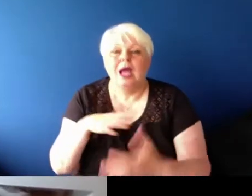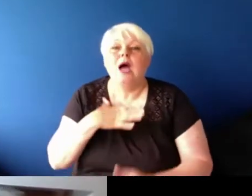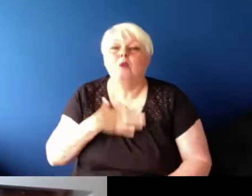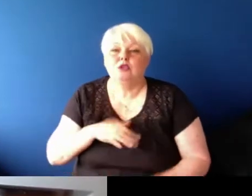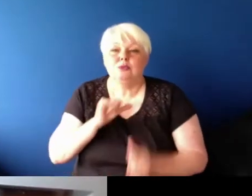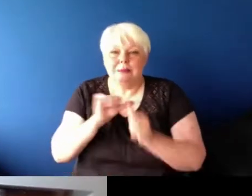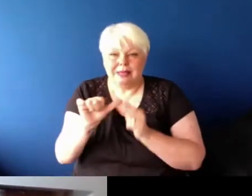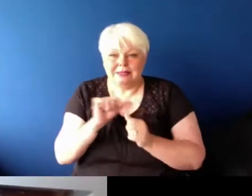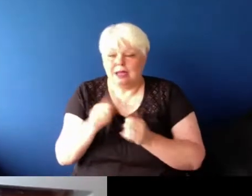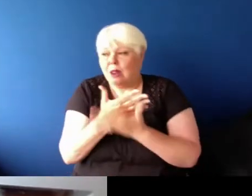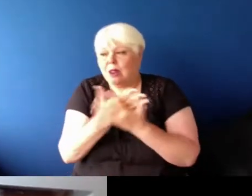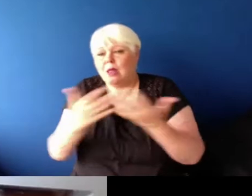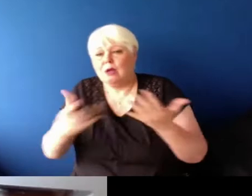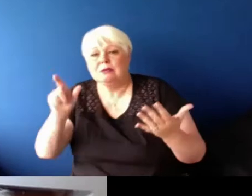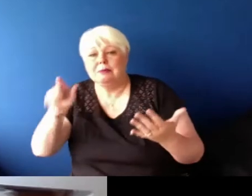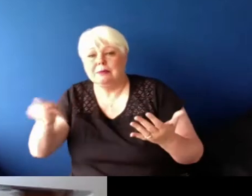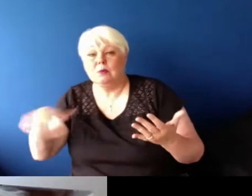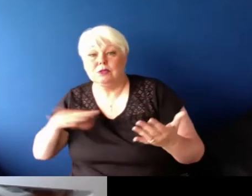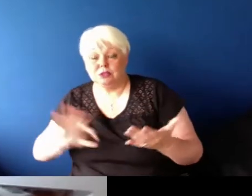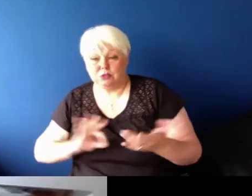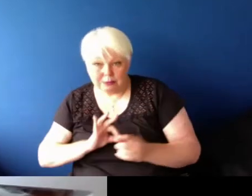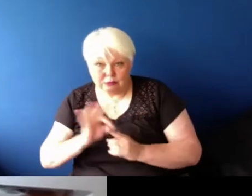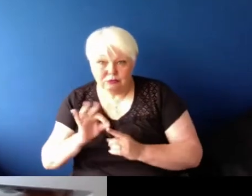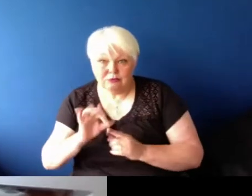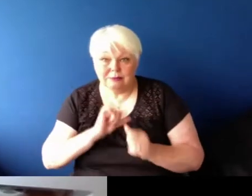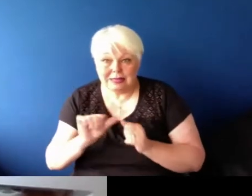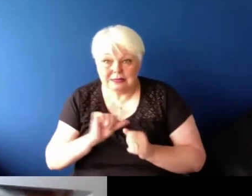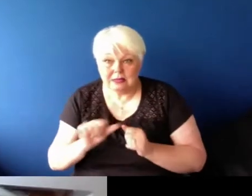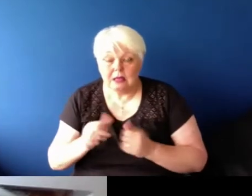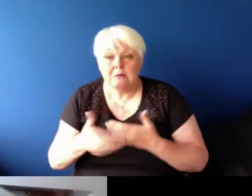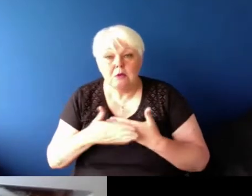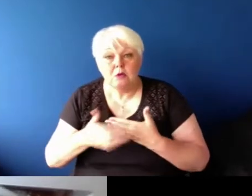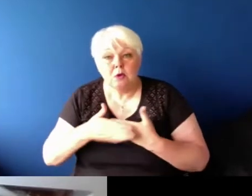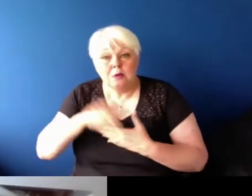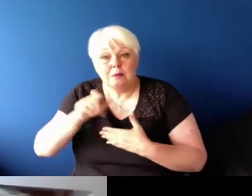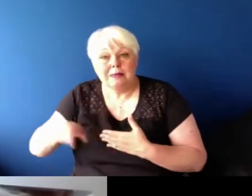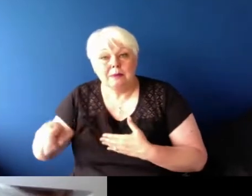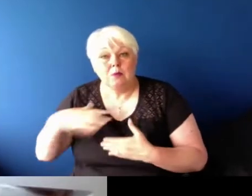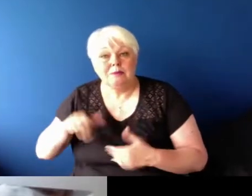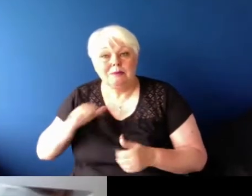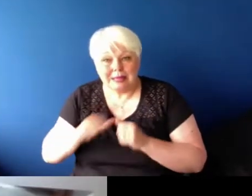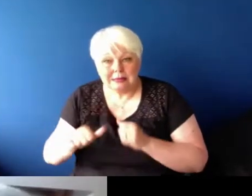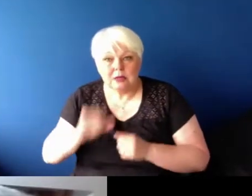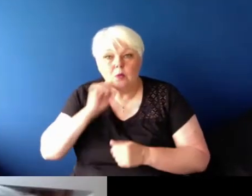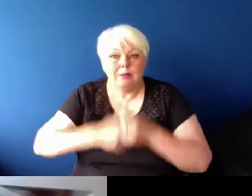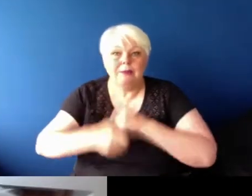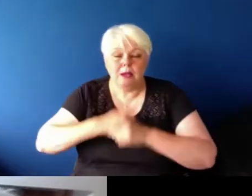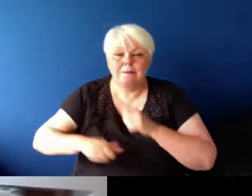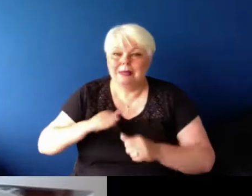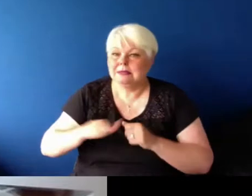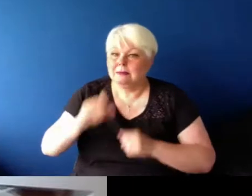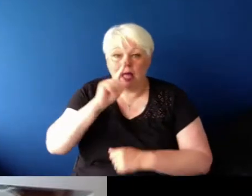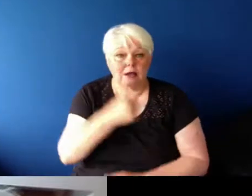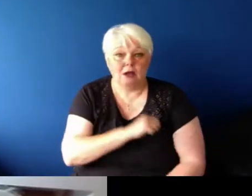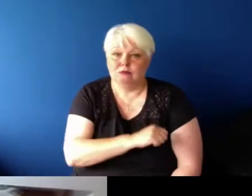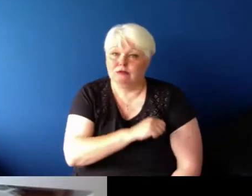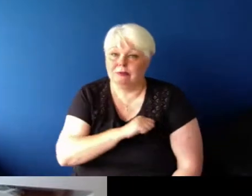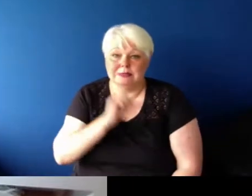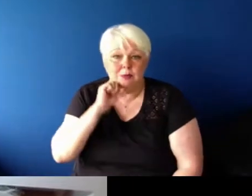people want it to be better. And the more people that want it to be better, the better it will become. But I can't promise it will be